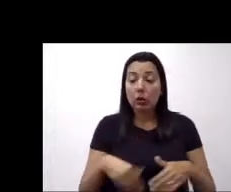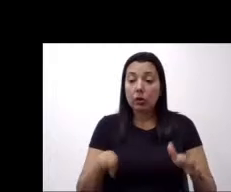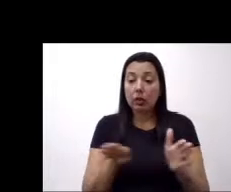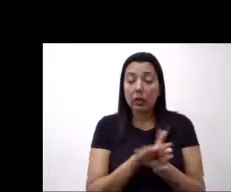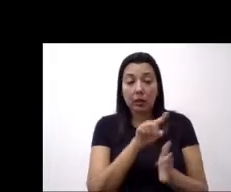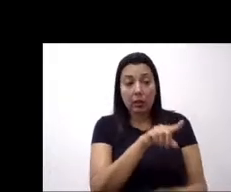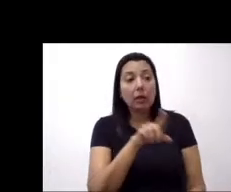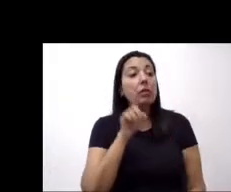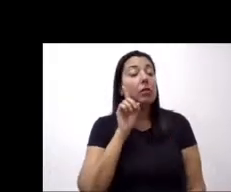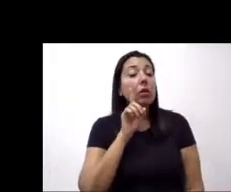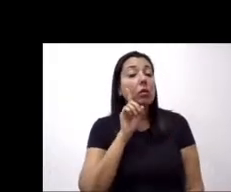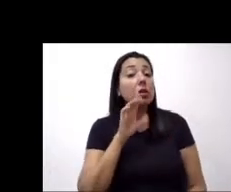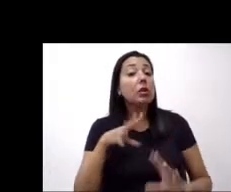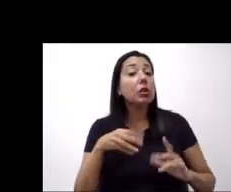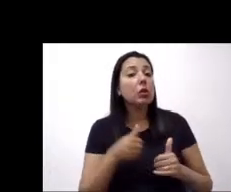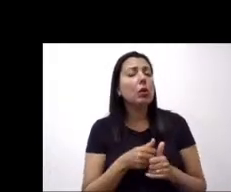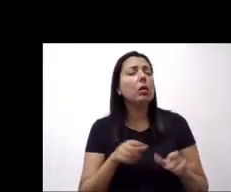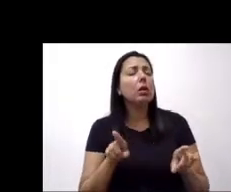approach,